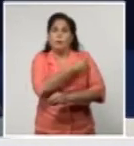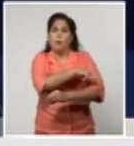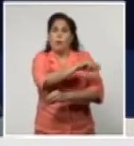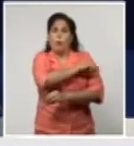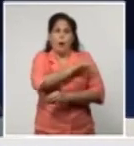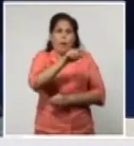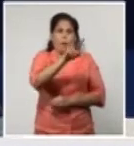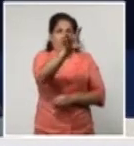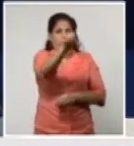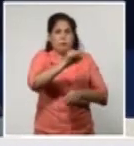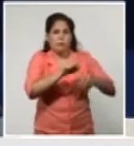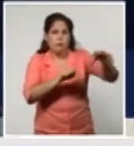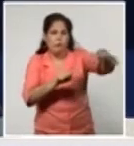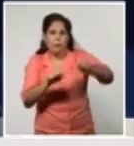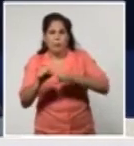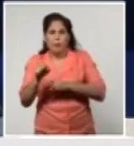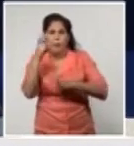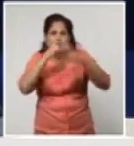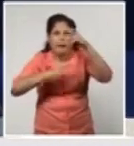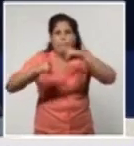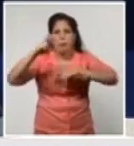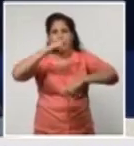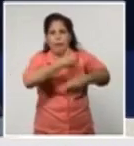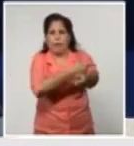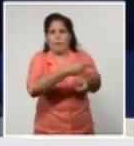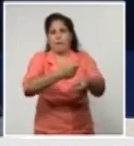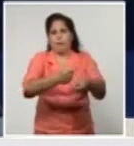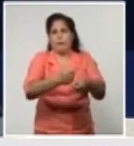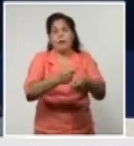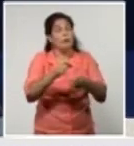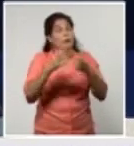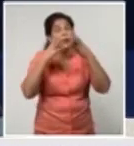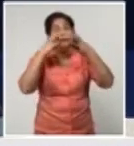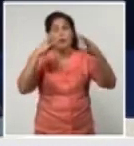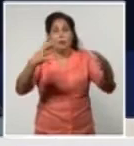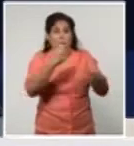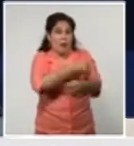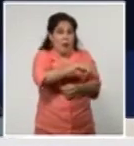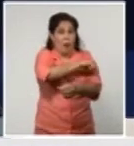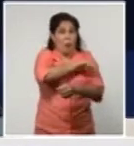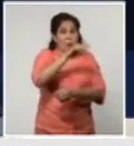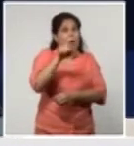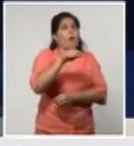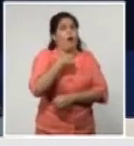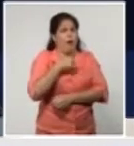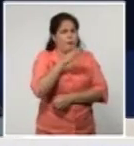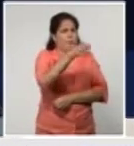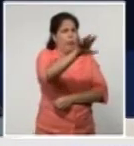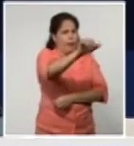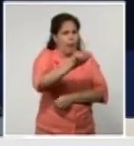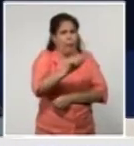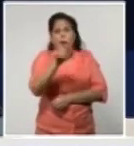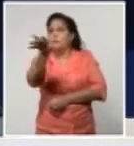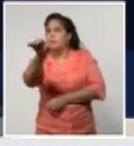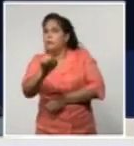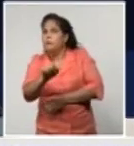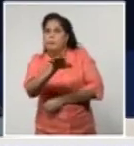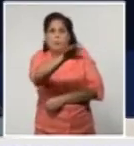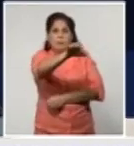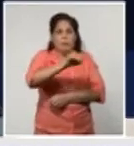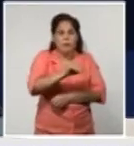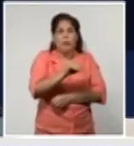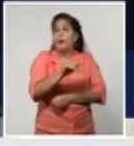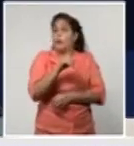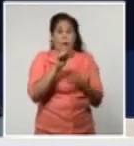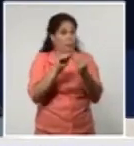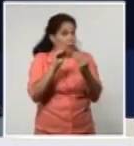of the 5 patients without source of infection determined, we had today, we should say that 4 of